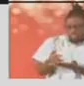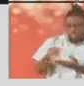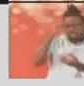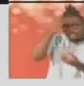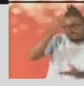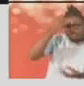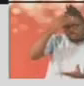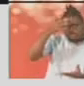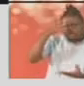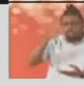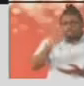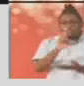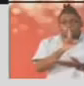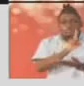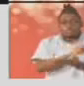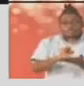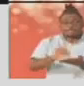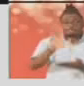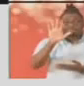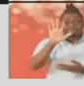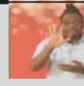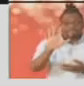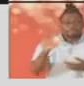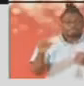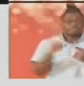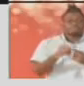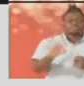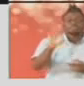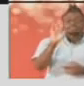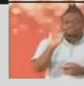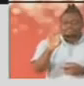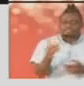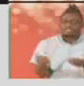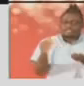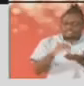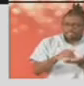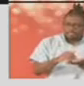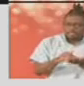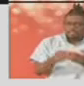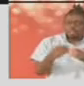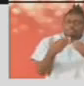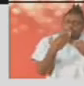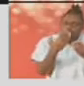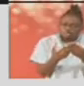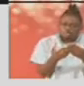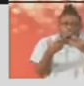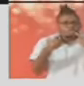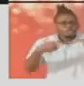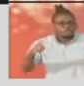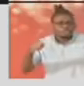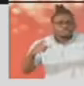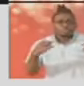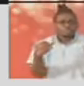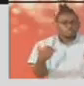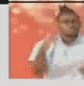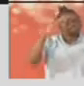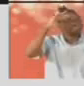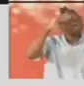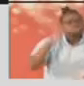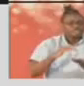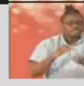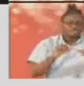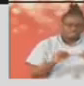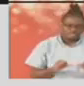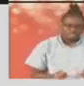Again, it's a good sign. Of course, the numbers went down, so that is positive. But we continue to urge the population to continue to be vigilant